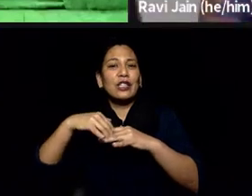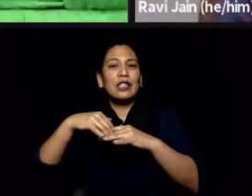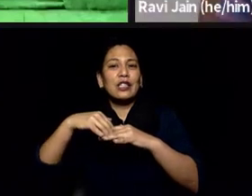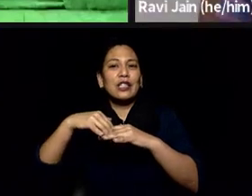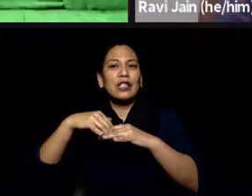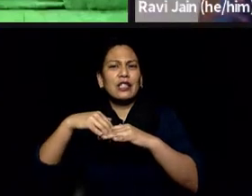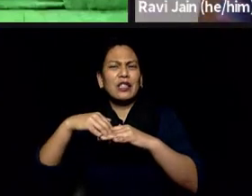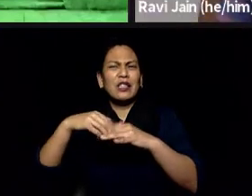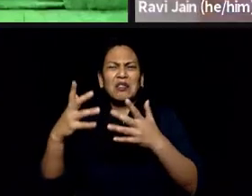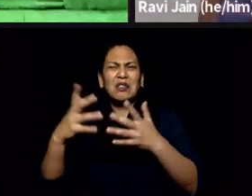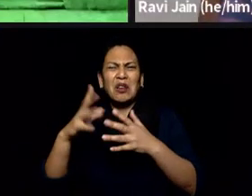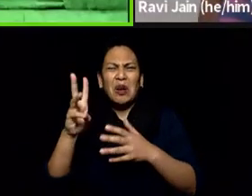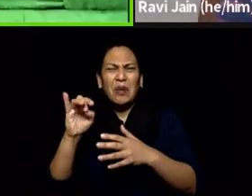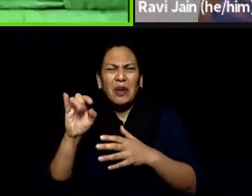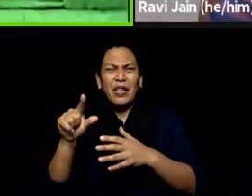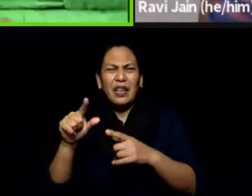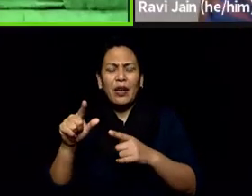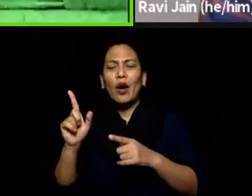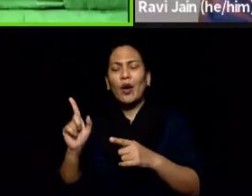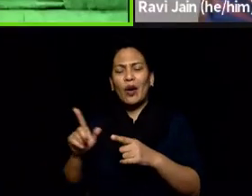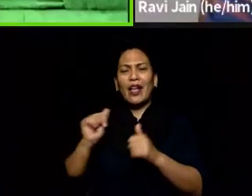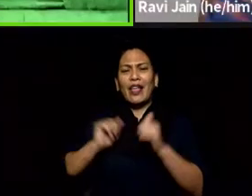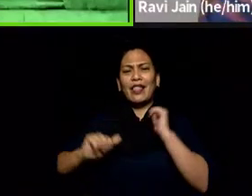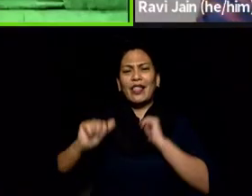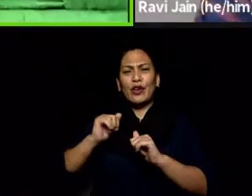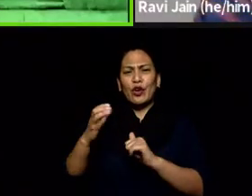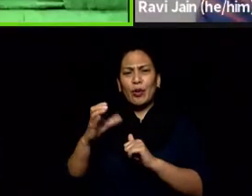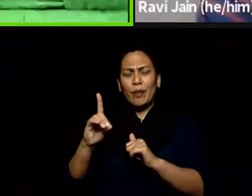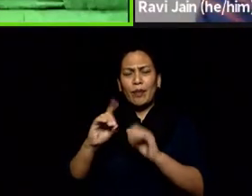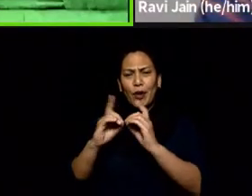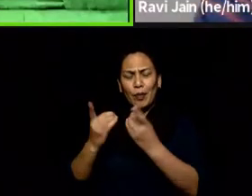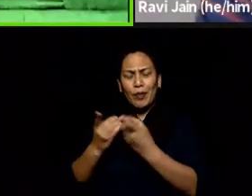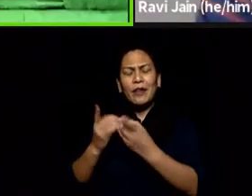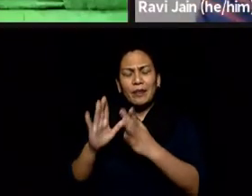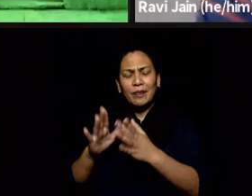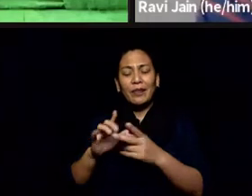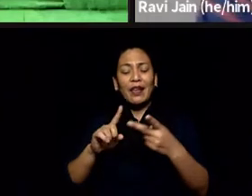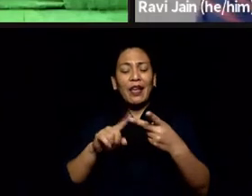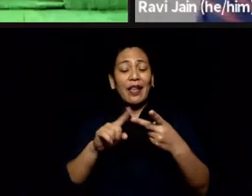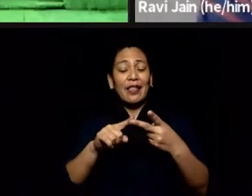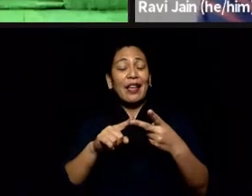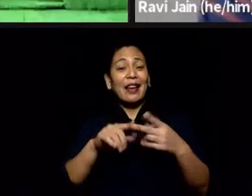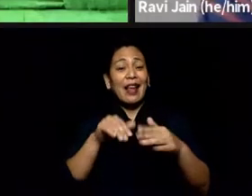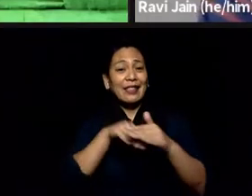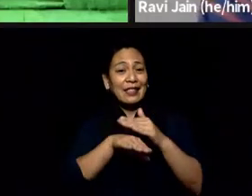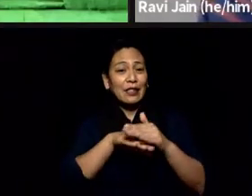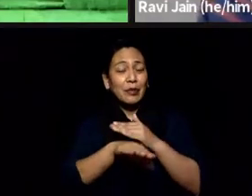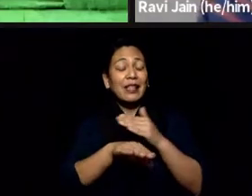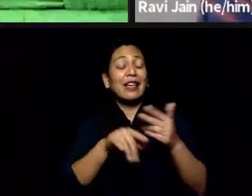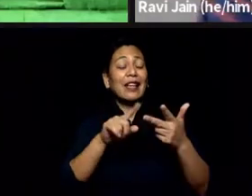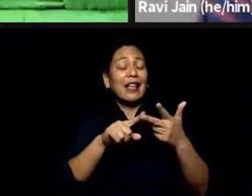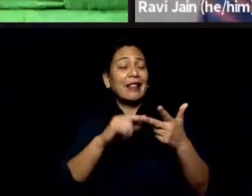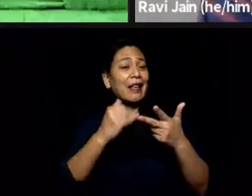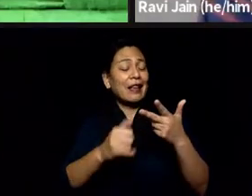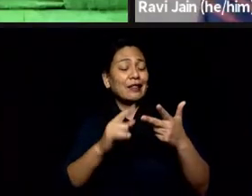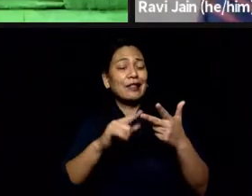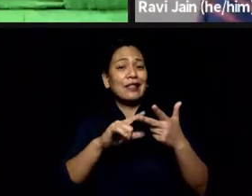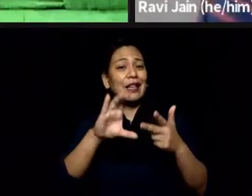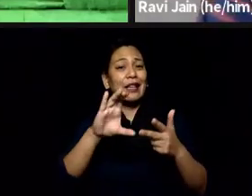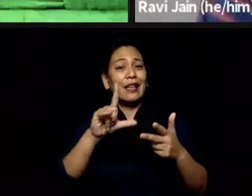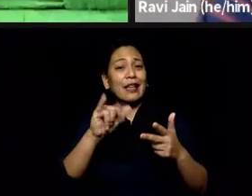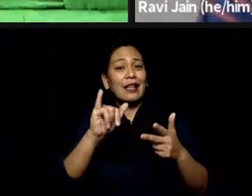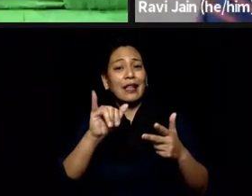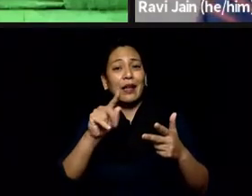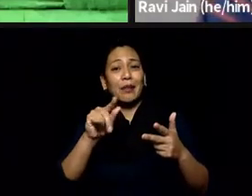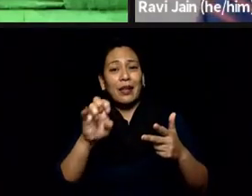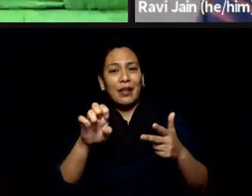what do you call it, wing? Theater department. Theater department. Yeah. Then accessibility, and then climate. And in the climate conversation too,